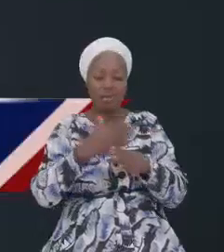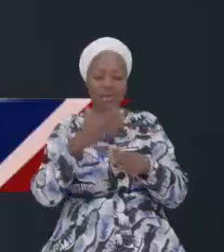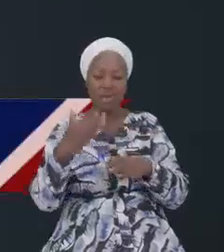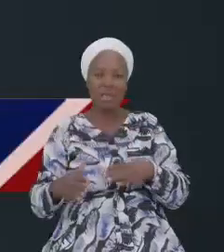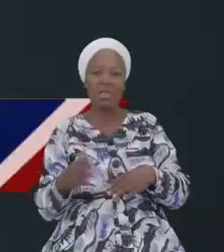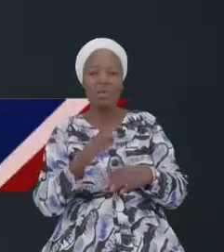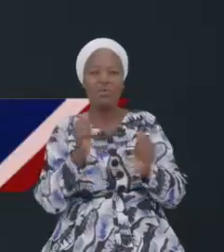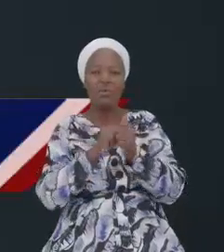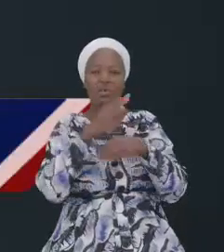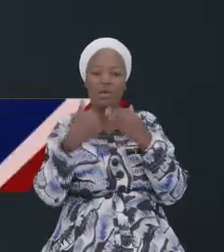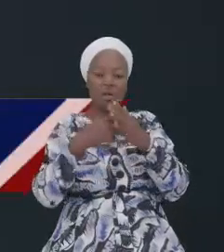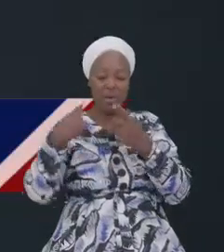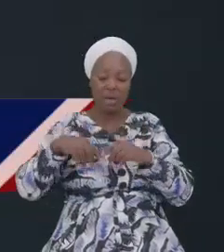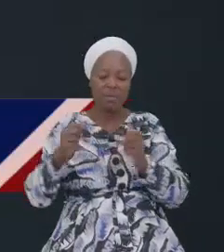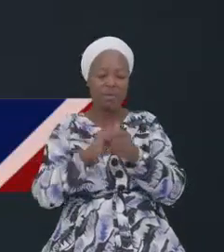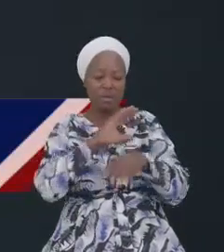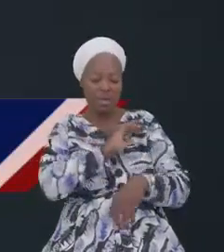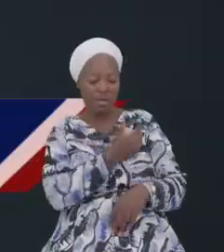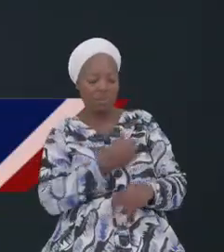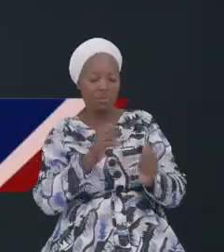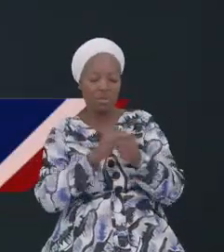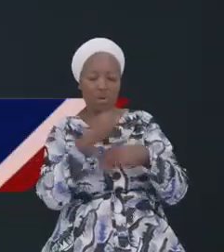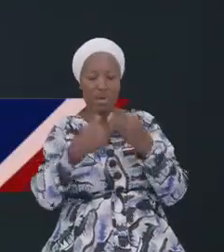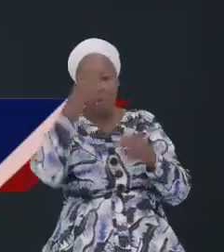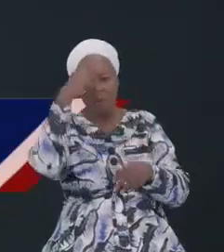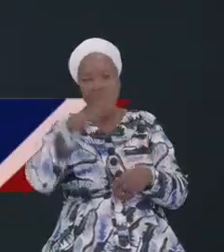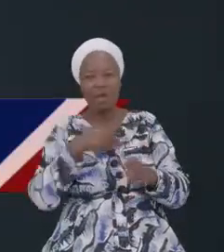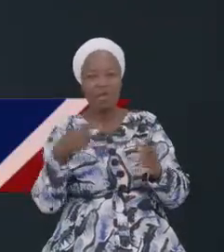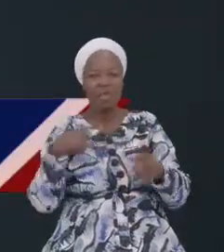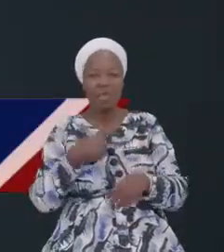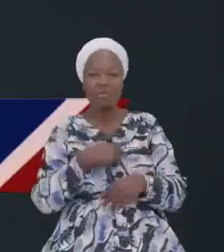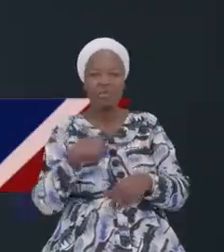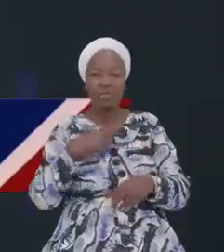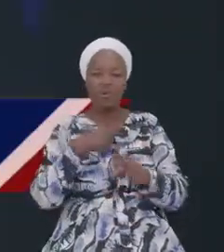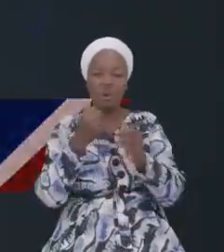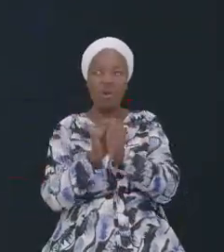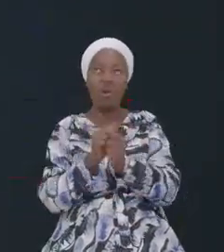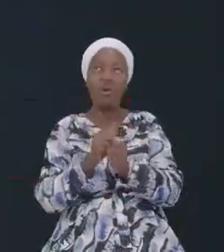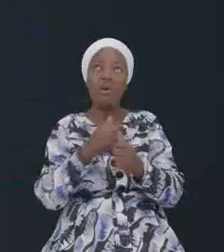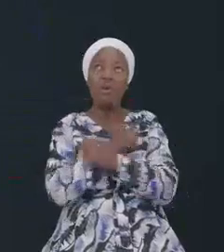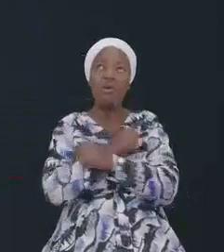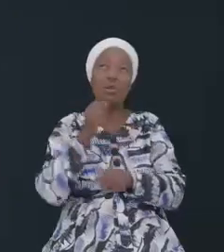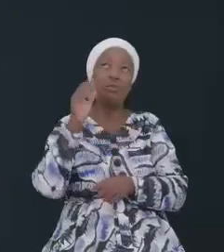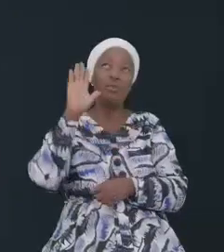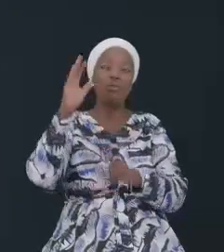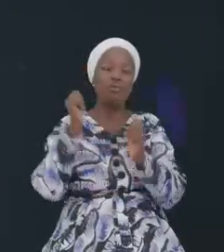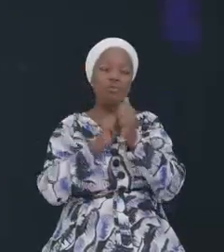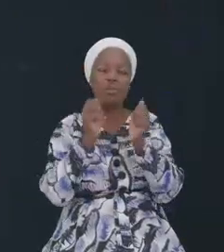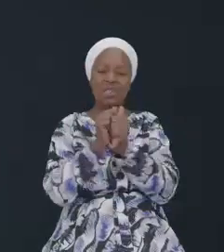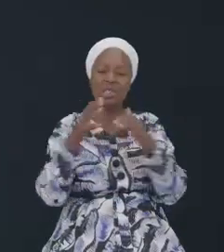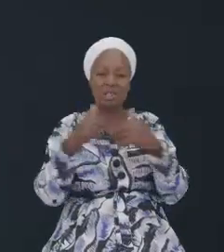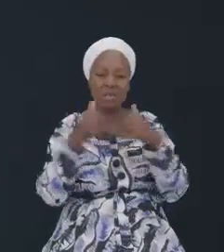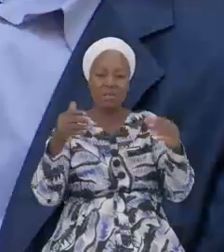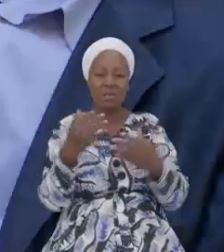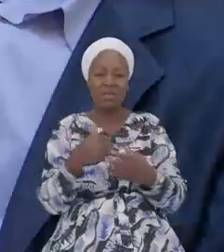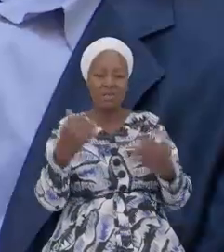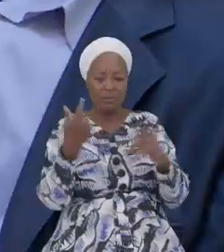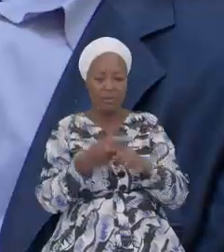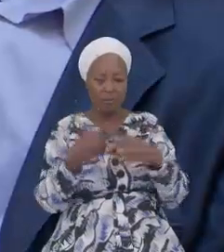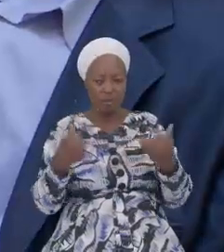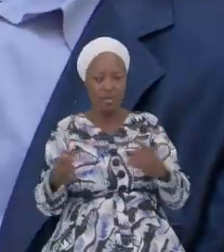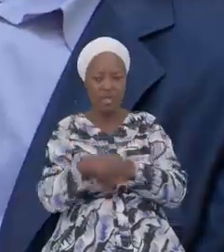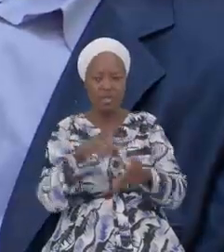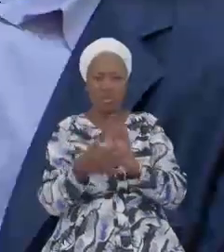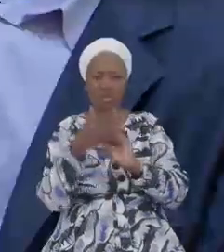with all our heart, with all our soul, with all our mind, and we love him without any reservation, even from today, in Jesus'